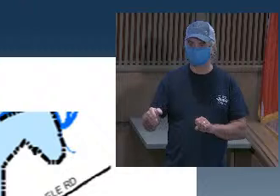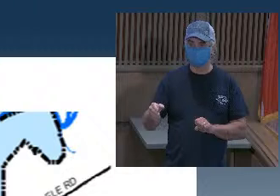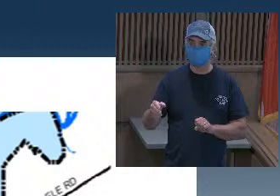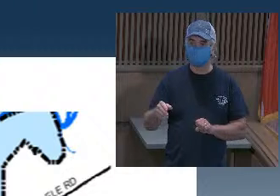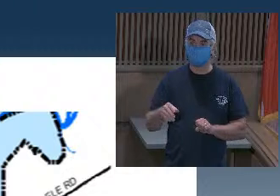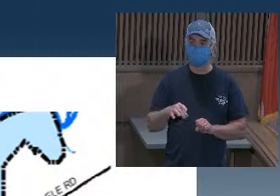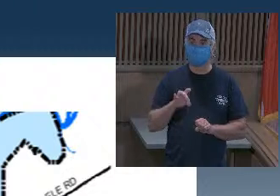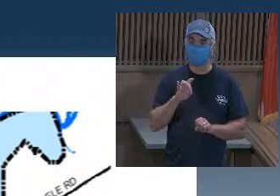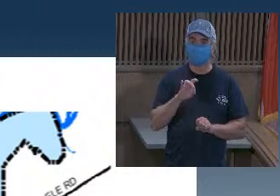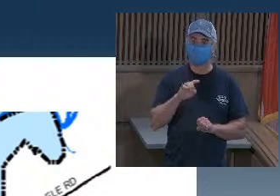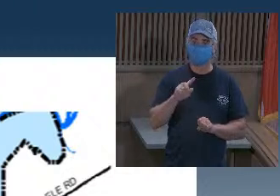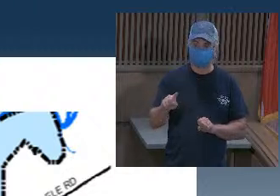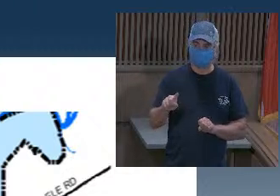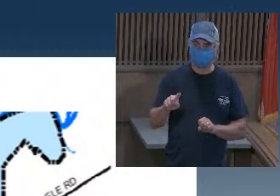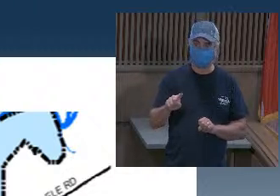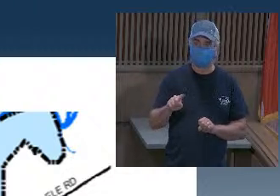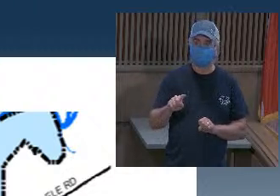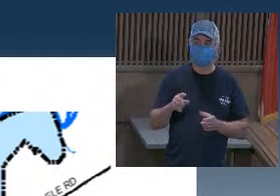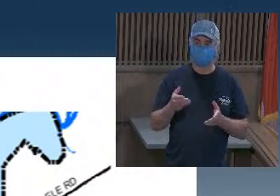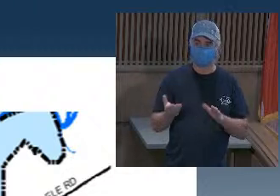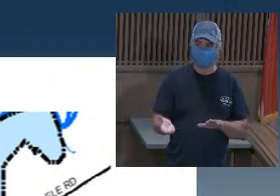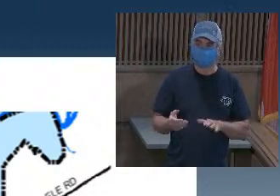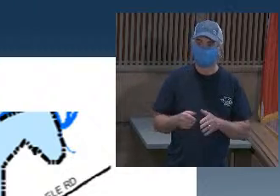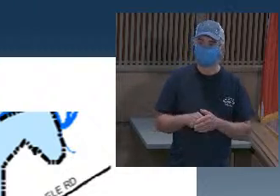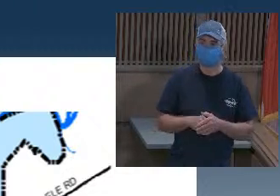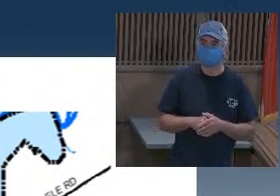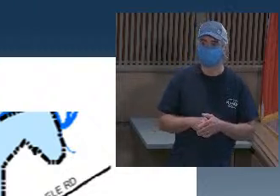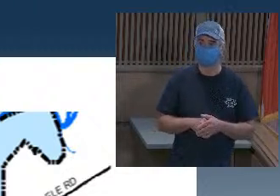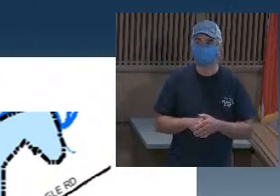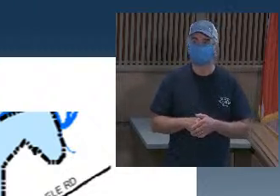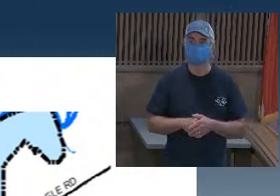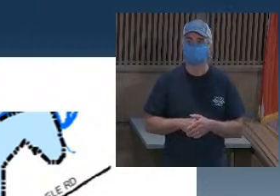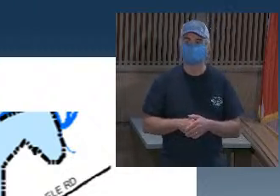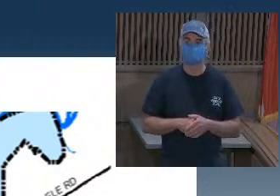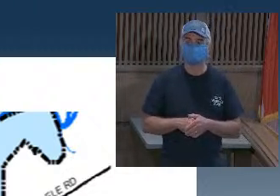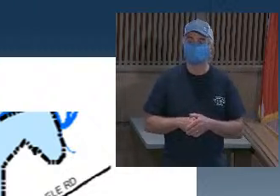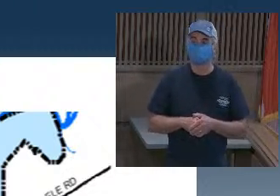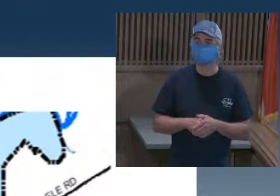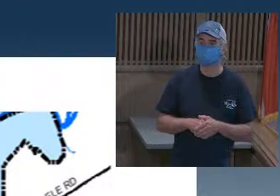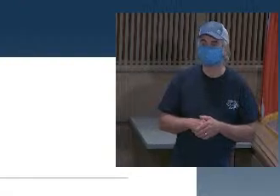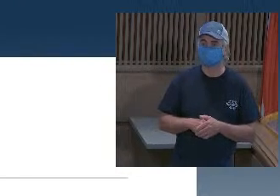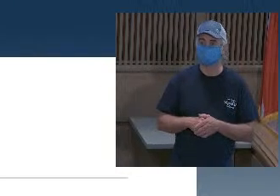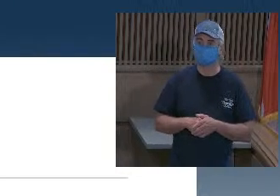125. In East Albany, we have a total of 31705, we have 81 deaths.